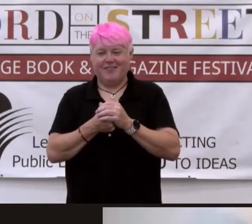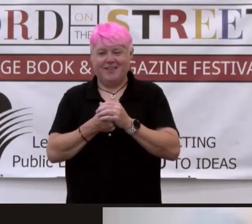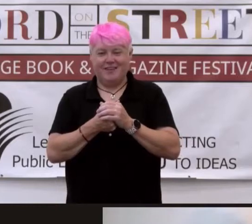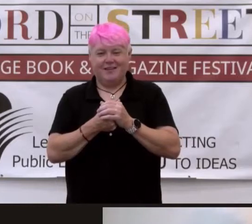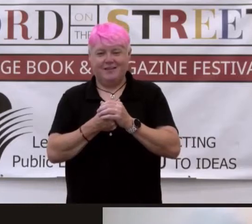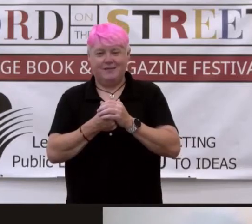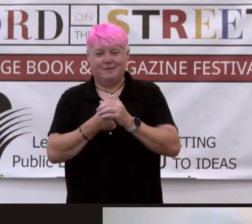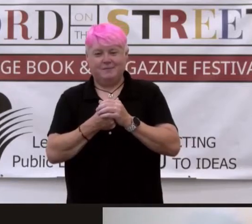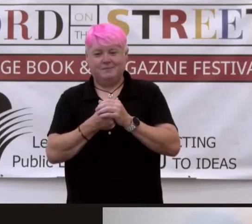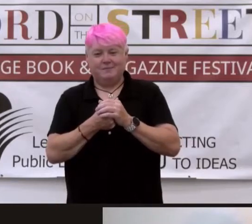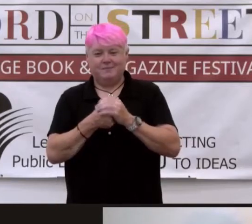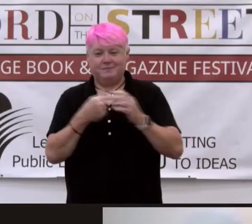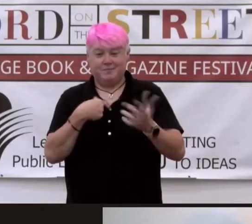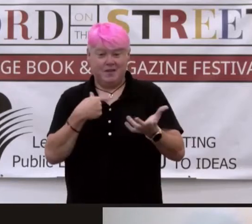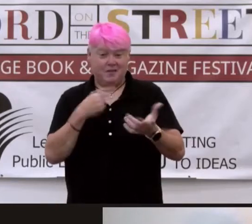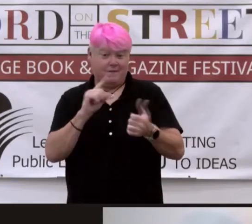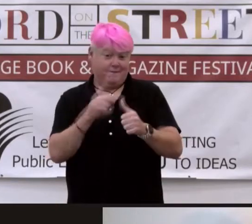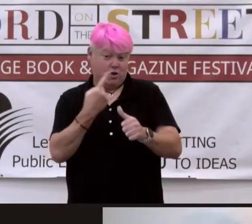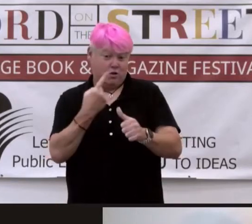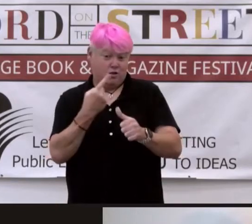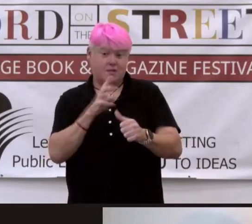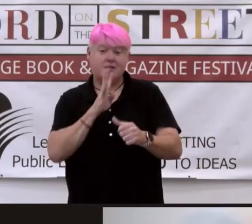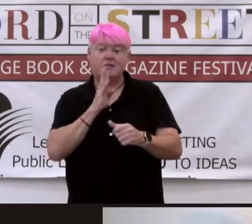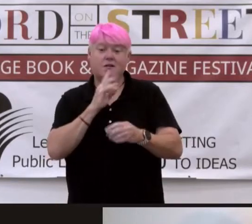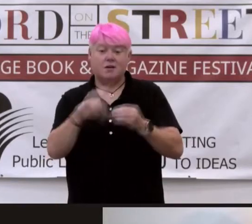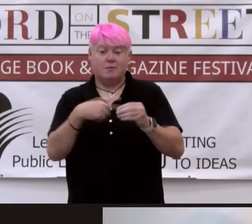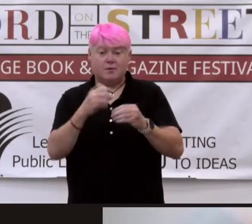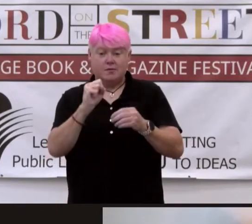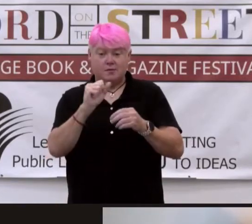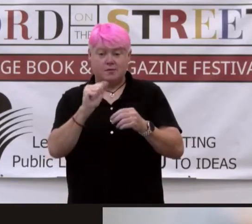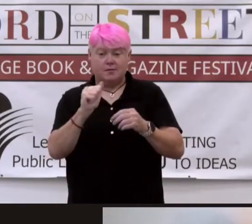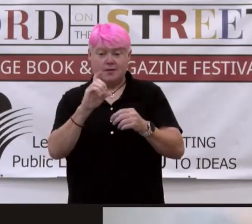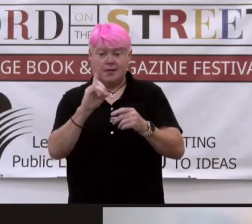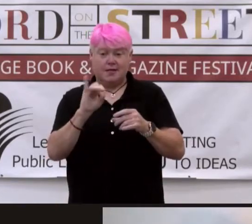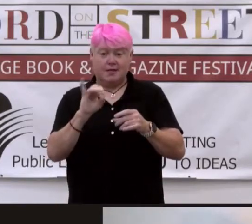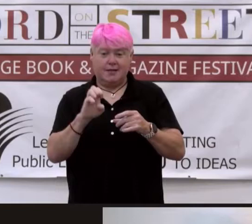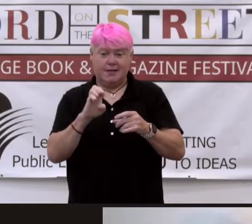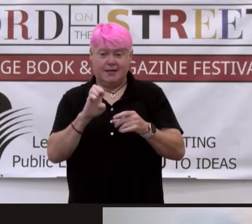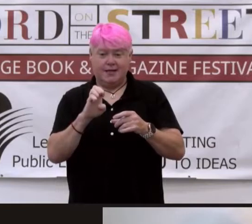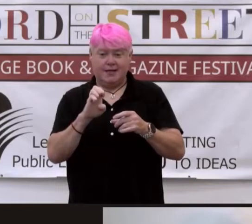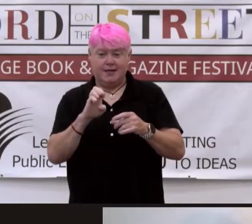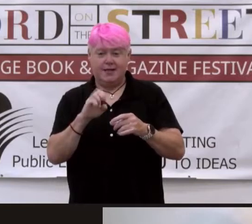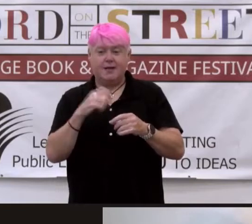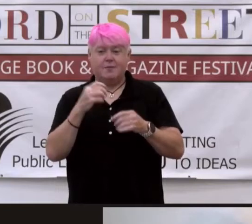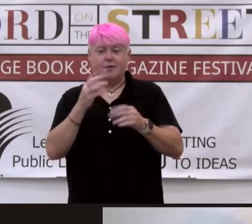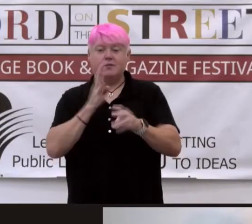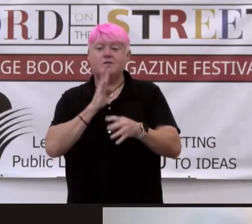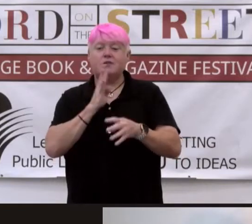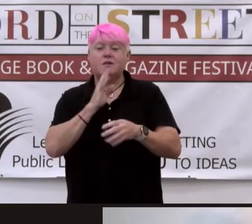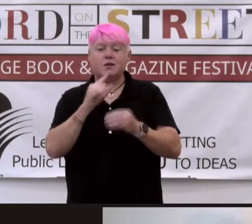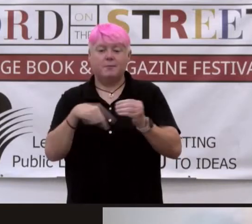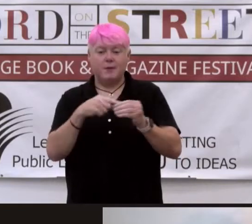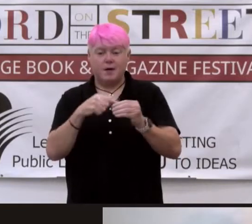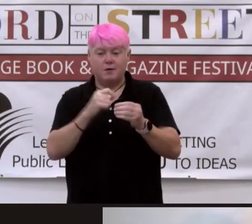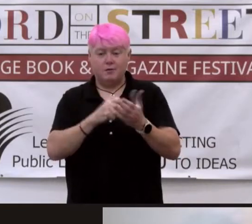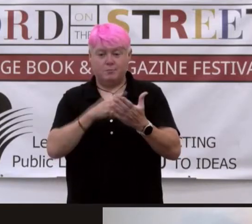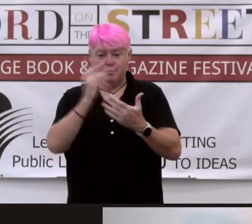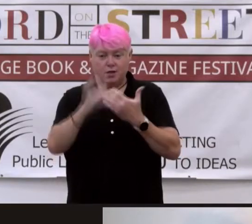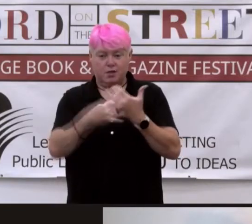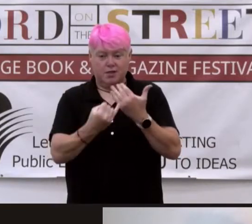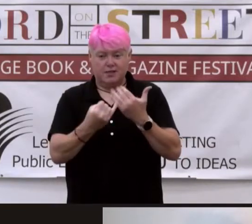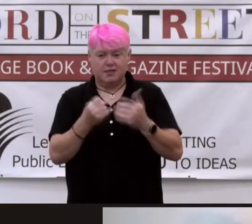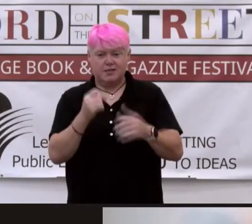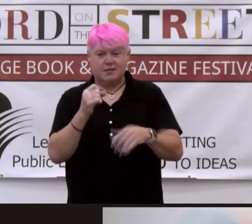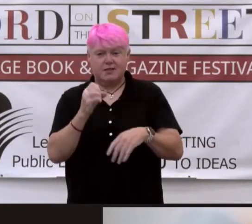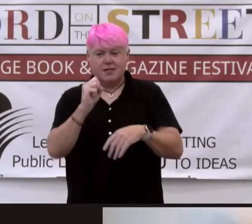So I guess first off, let's talk about Sadie, and then we'll talk about Project. Does that work? Can you tell us a bit more about Sadie, the book,